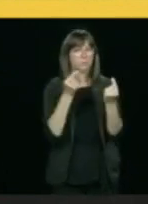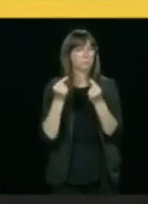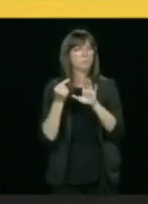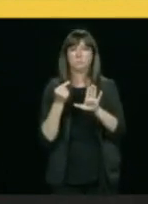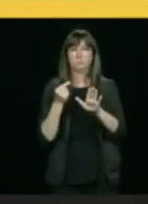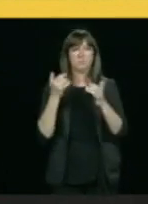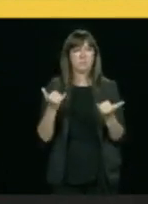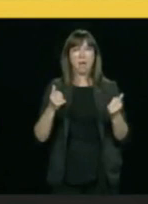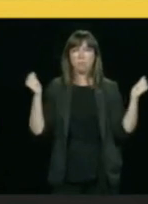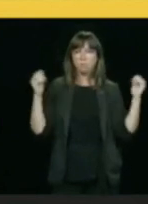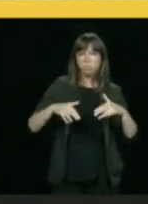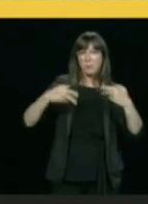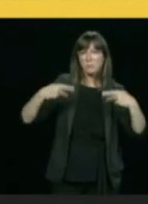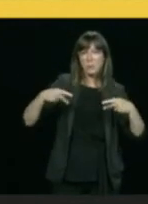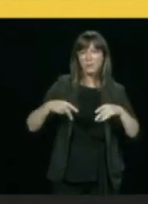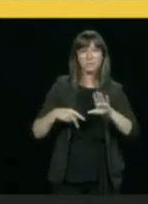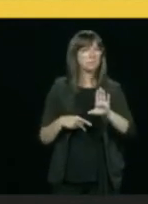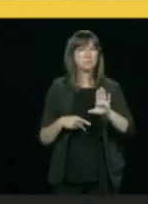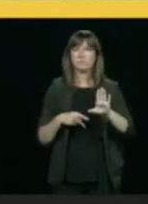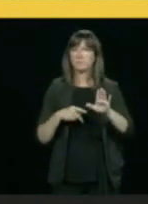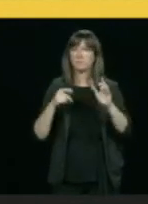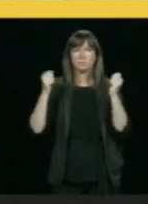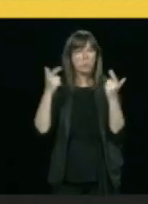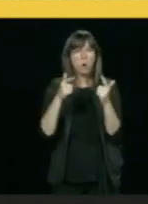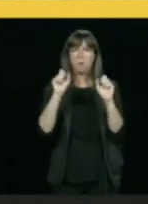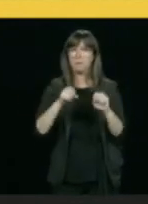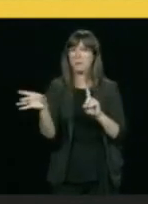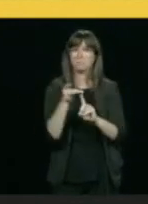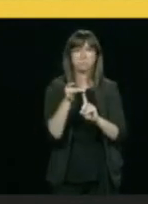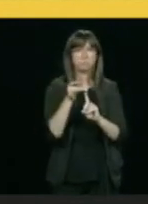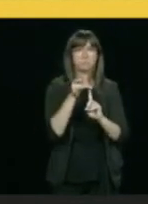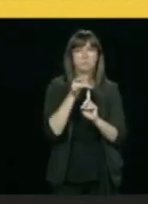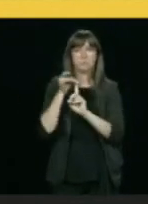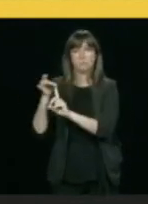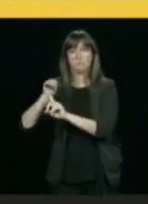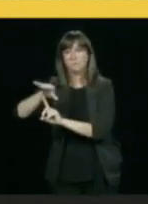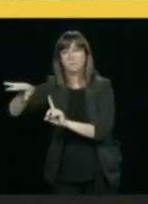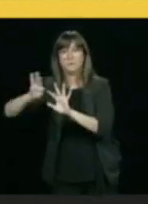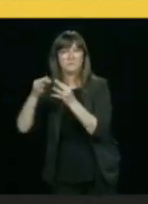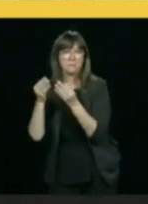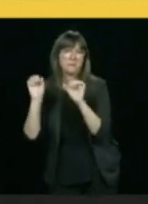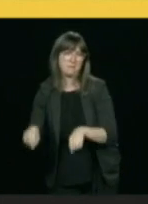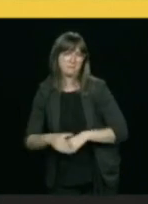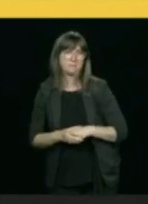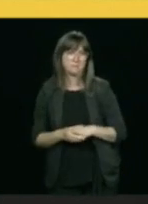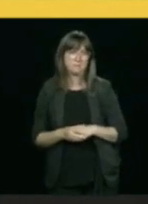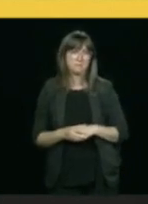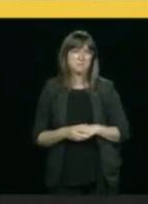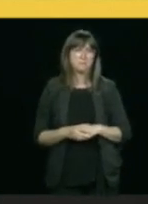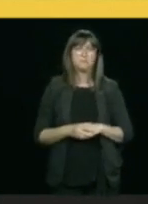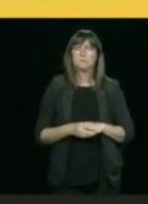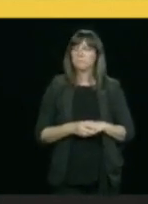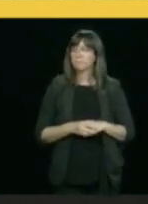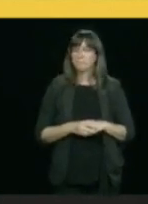time for parties. No one is invincible. Neither are your loved ones. We